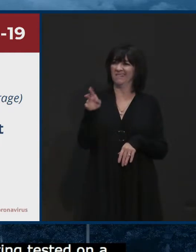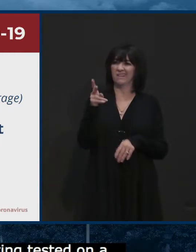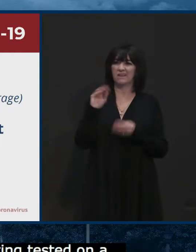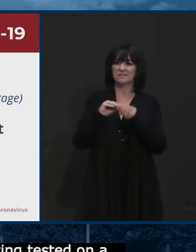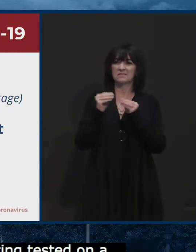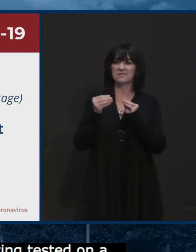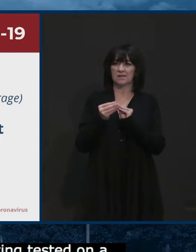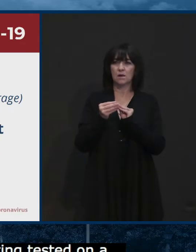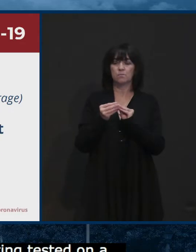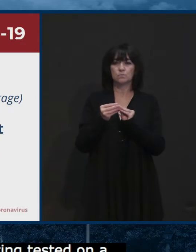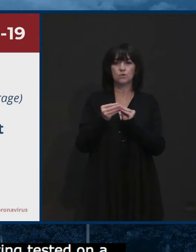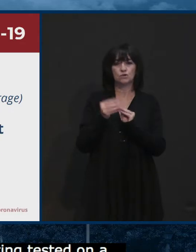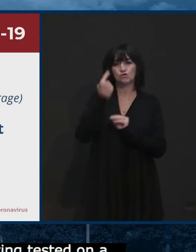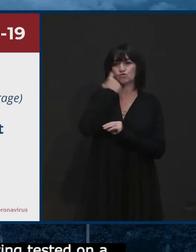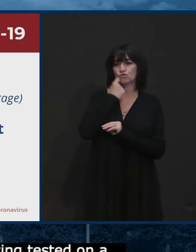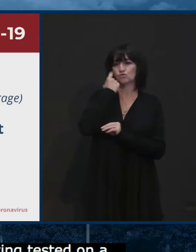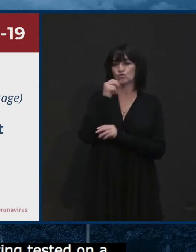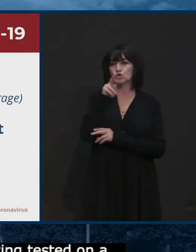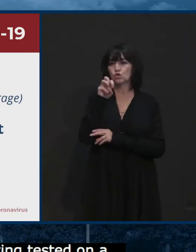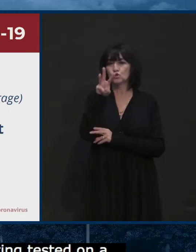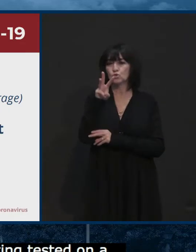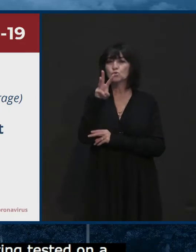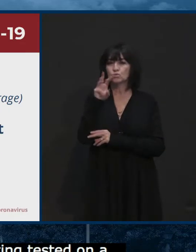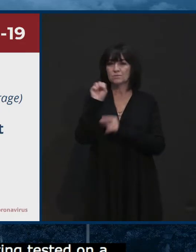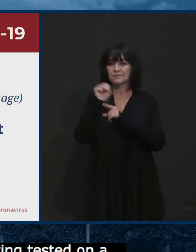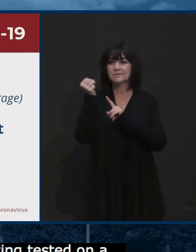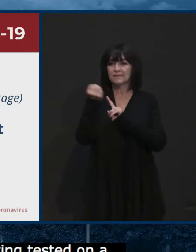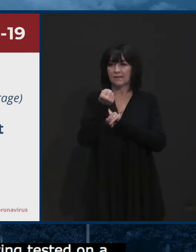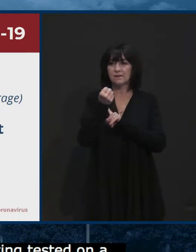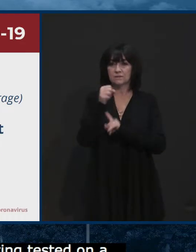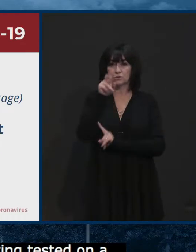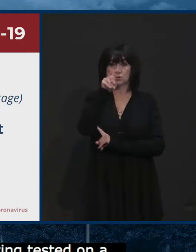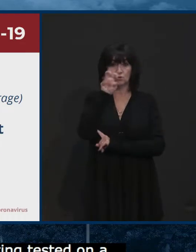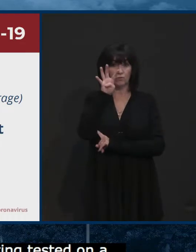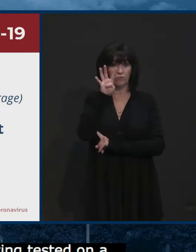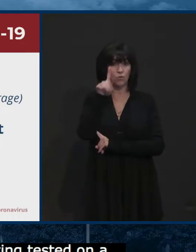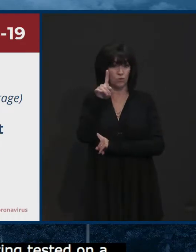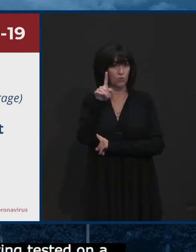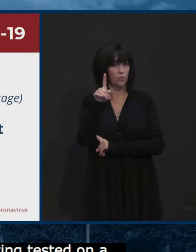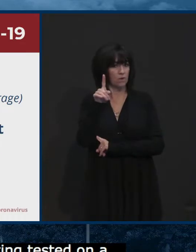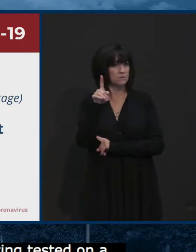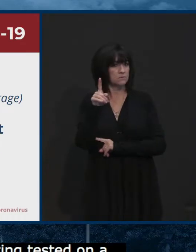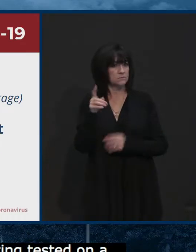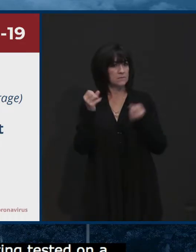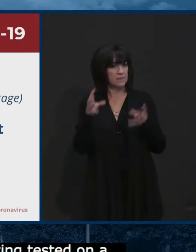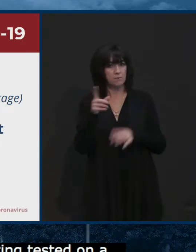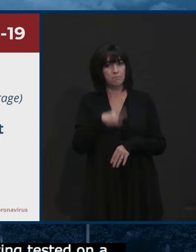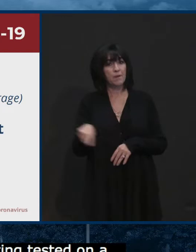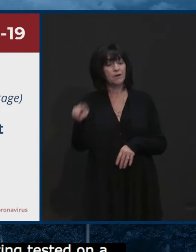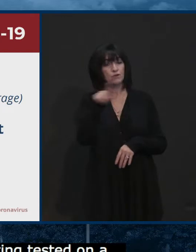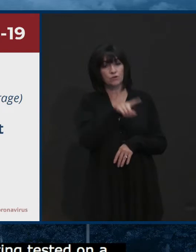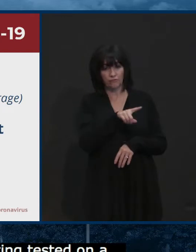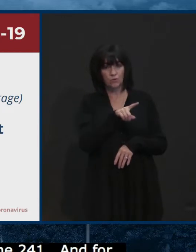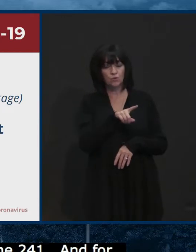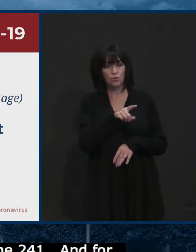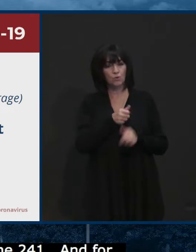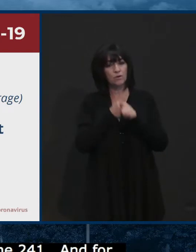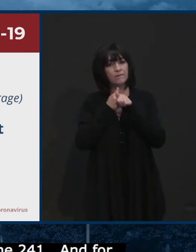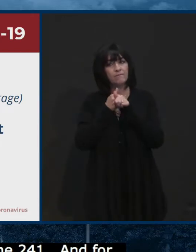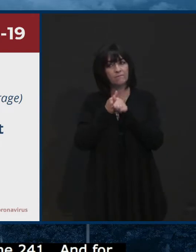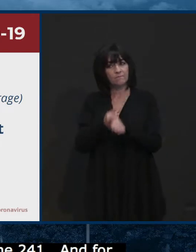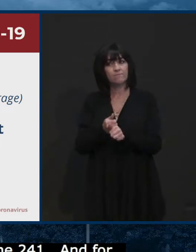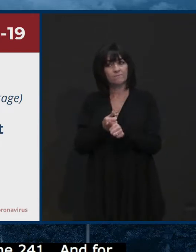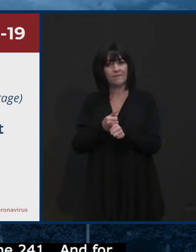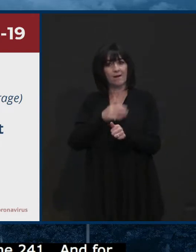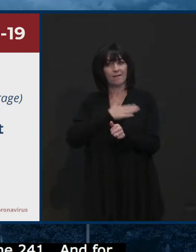of 241. And for those of us, and there are lots of you, probably hundreds, maybe even thousands of you that follow